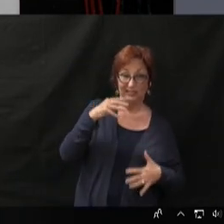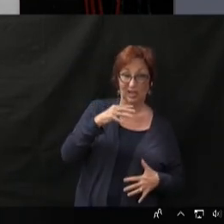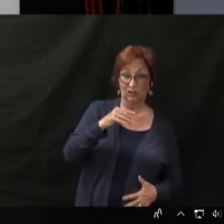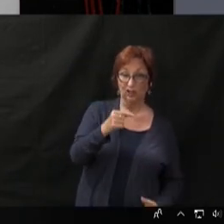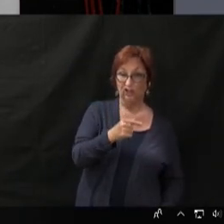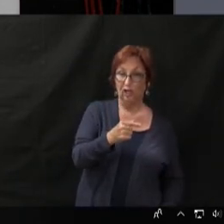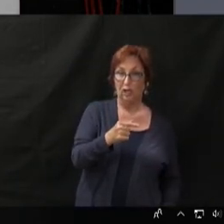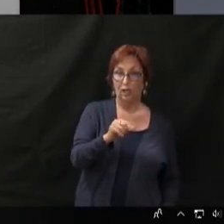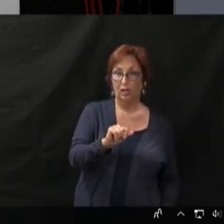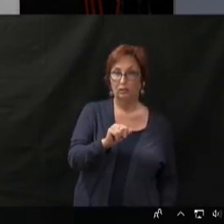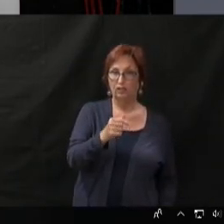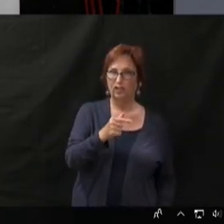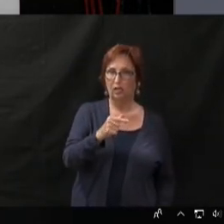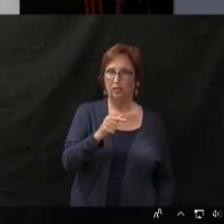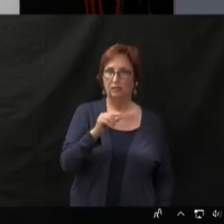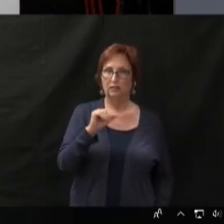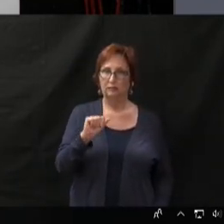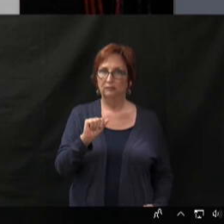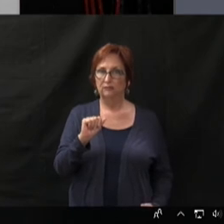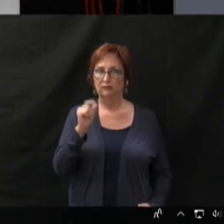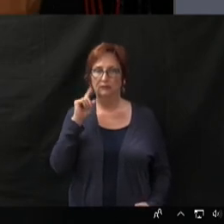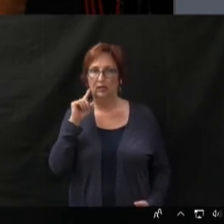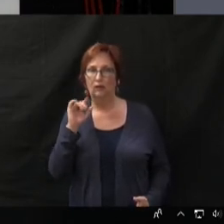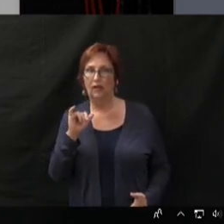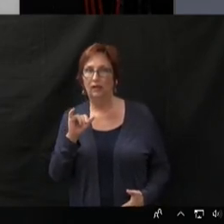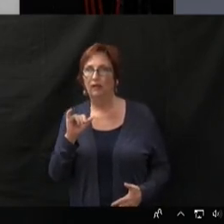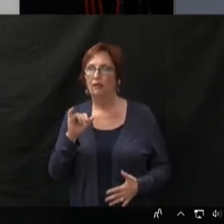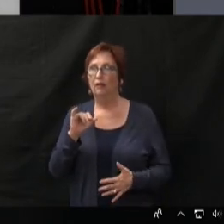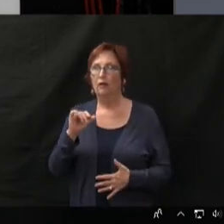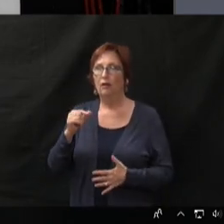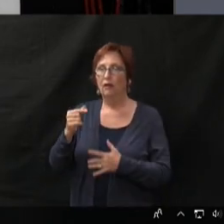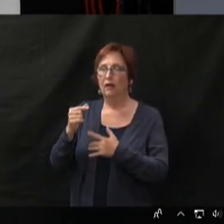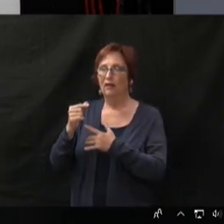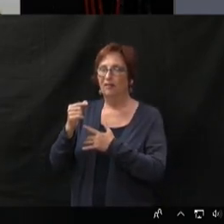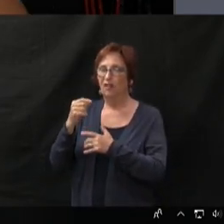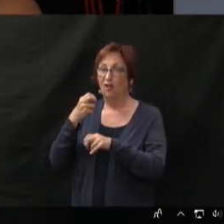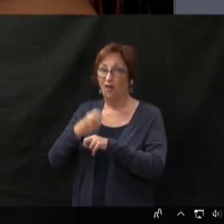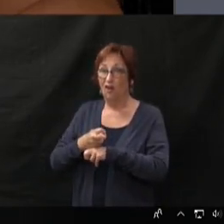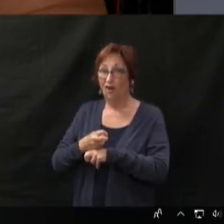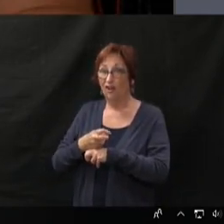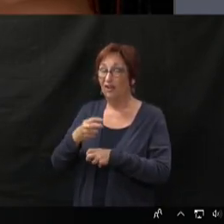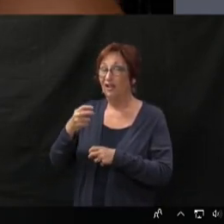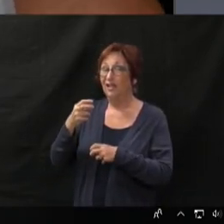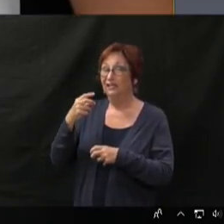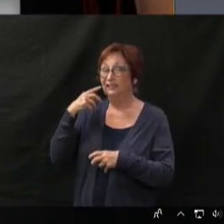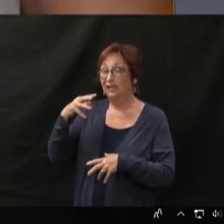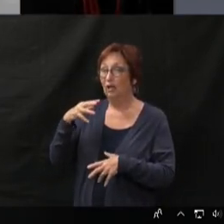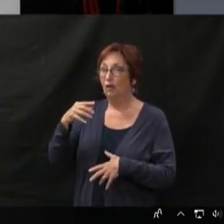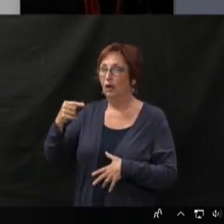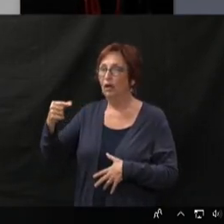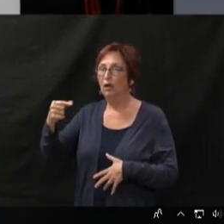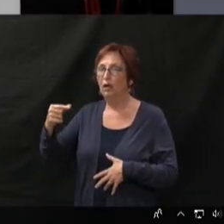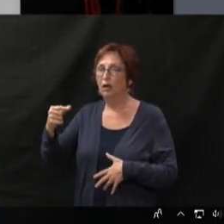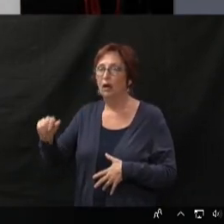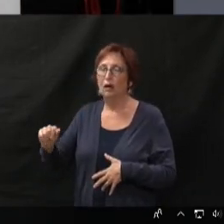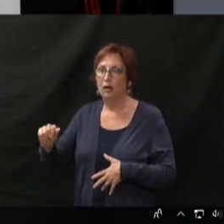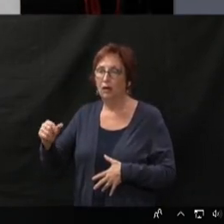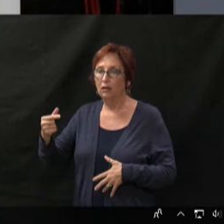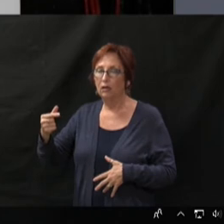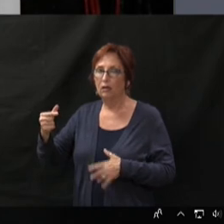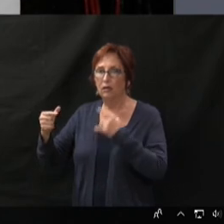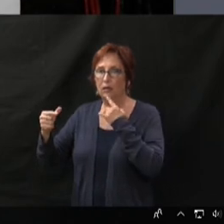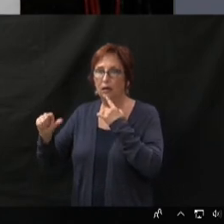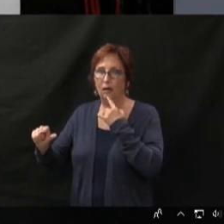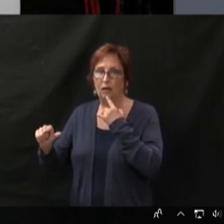J first. But we're working on G. But when you teach them the stick vowel, they're going to say both. Okay, and here